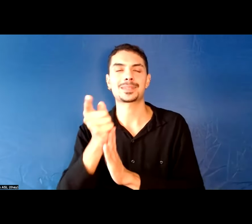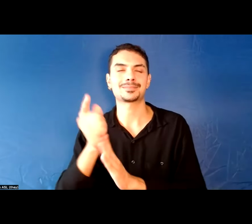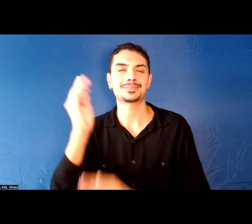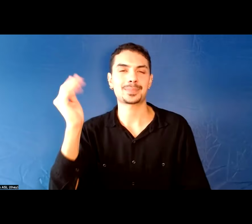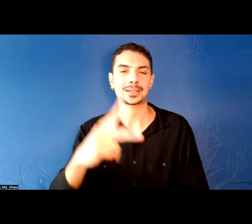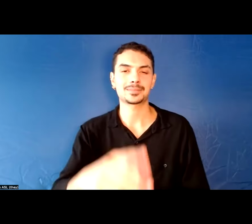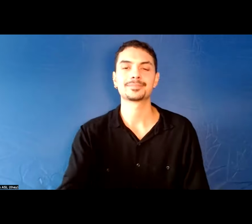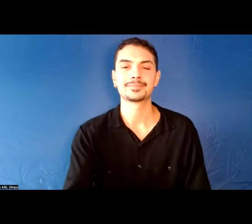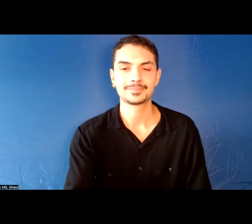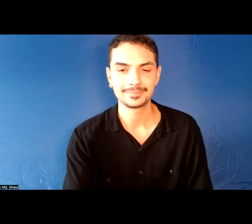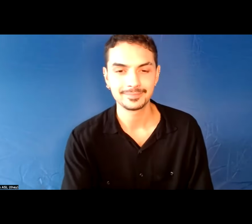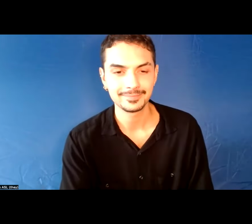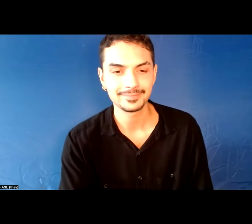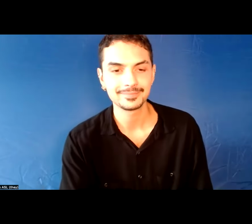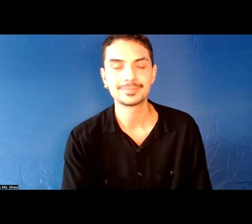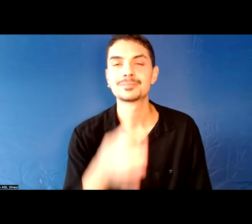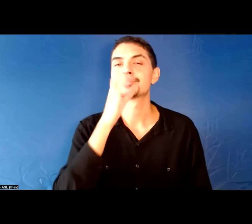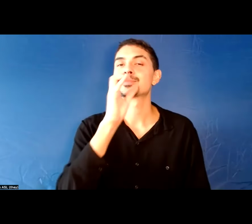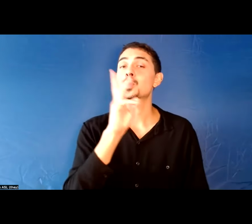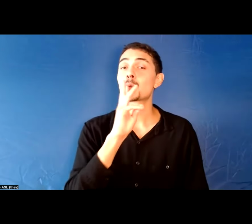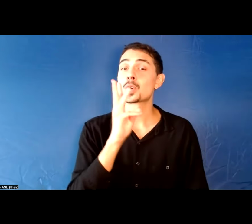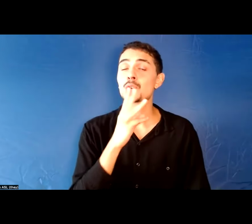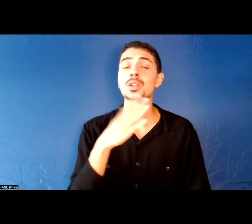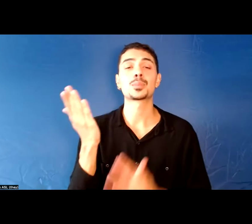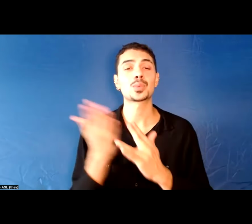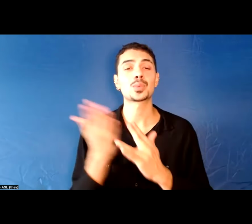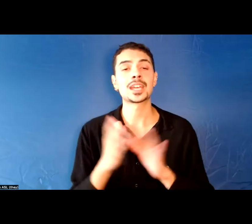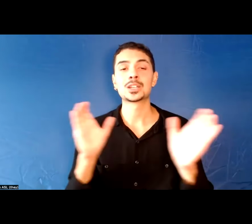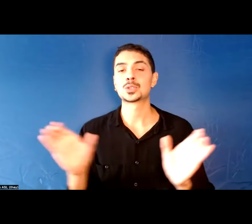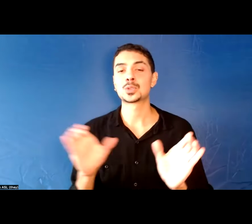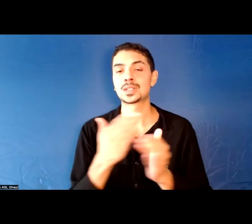Enjoy your break. Get some water, do all the things that make you feel good.